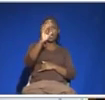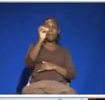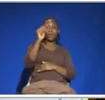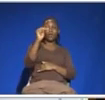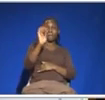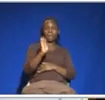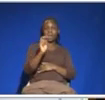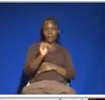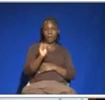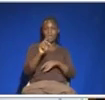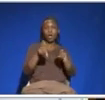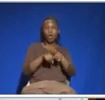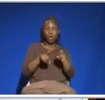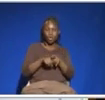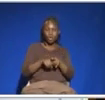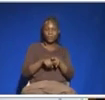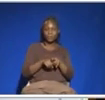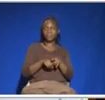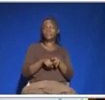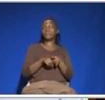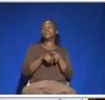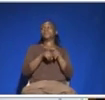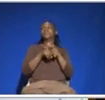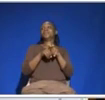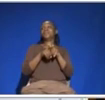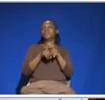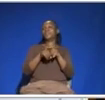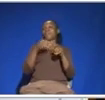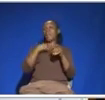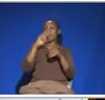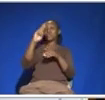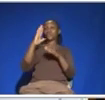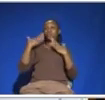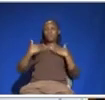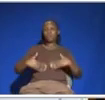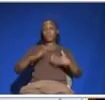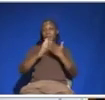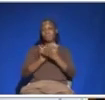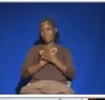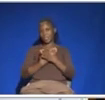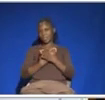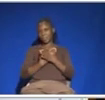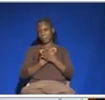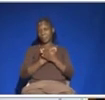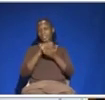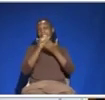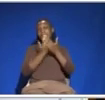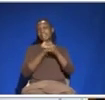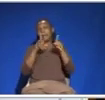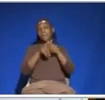An organism like a spider has two body parts. And others